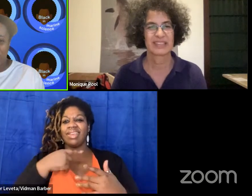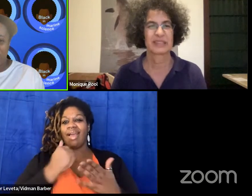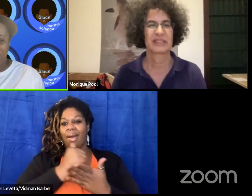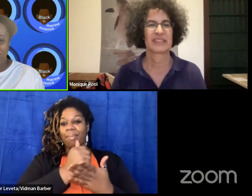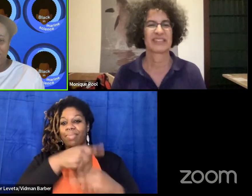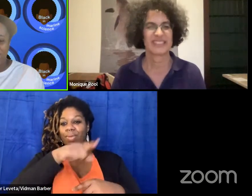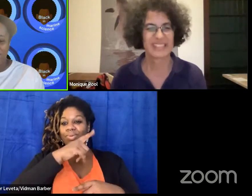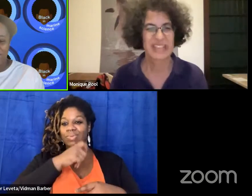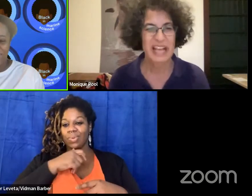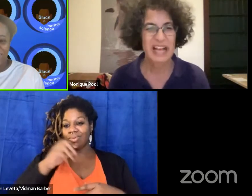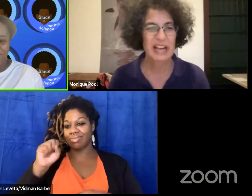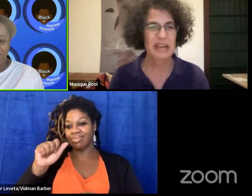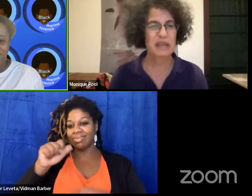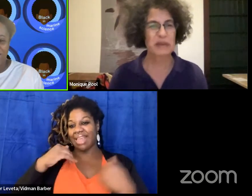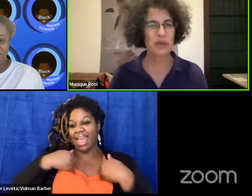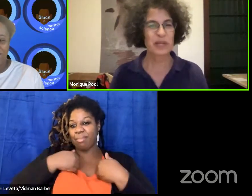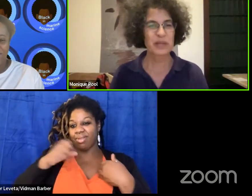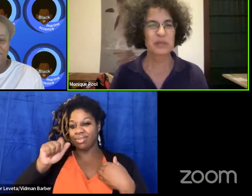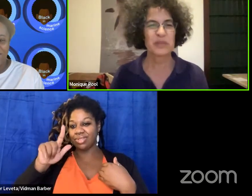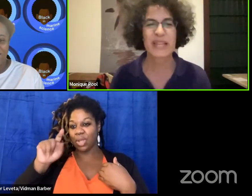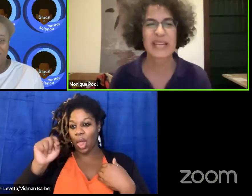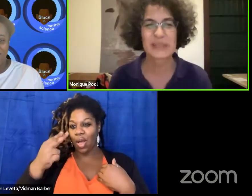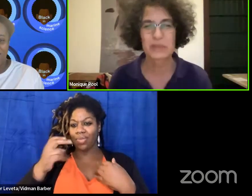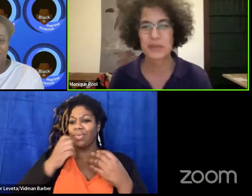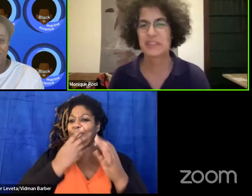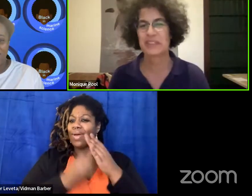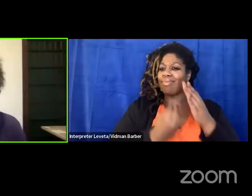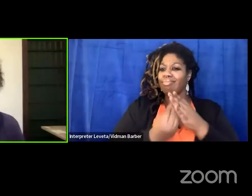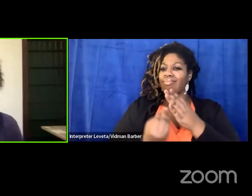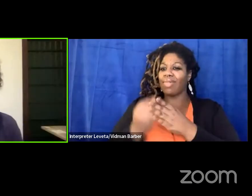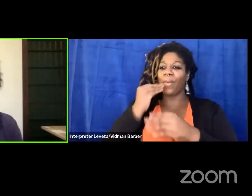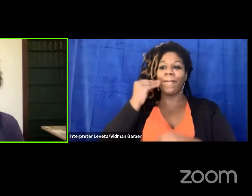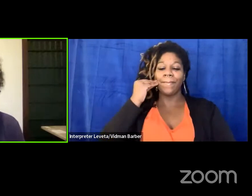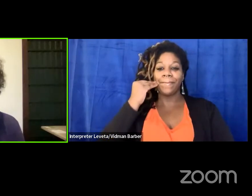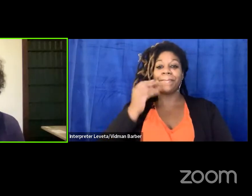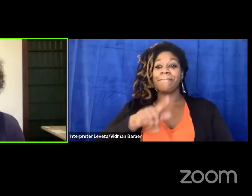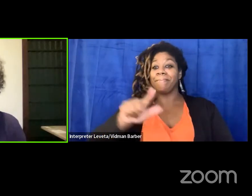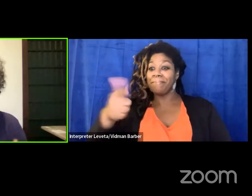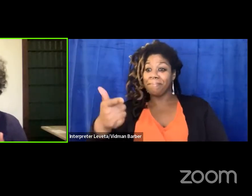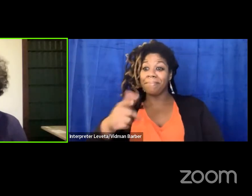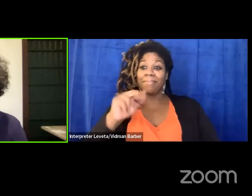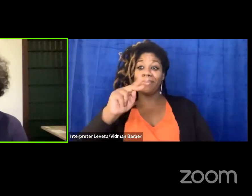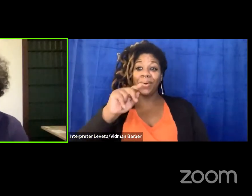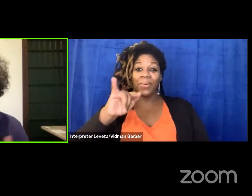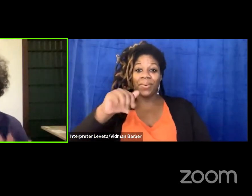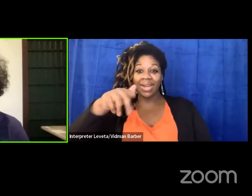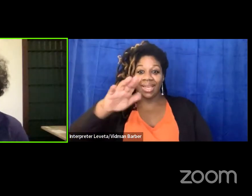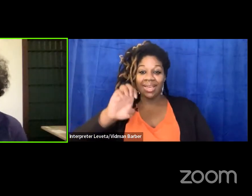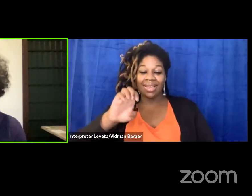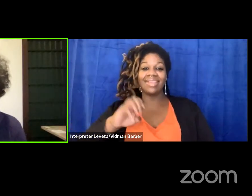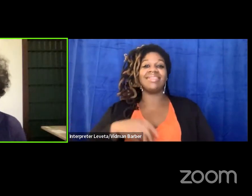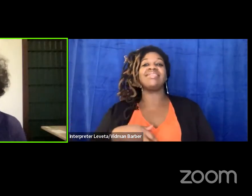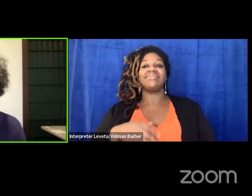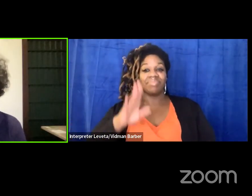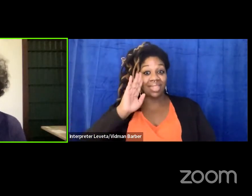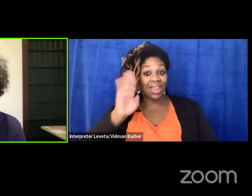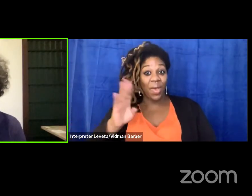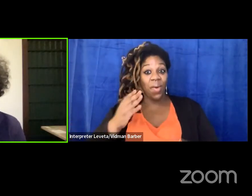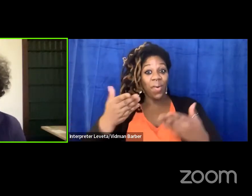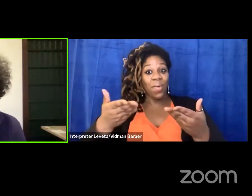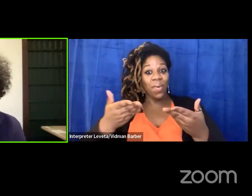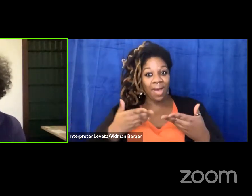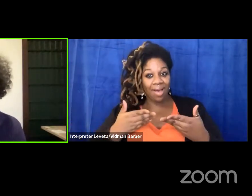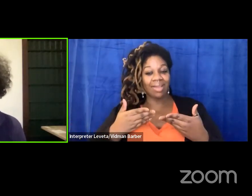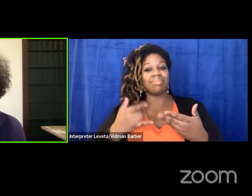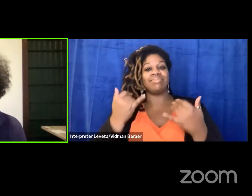you, Monique. Hi, welcome to Black in Marine Science Week 2. I'm Monique Pohl, and today's panel discussion